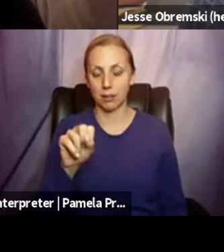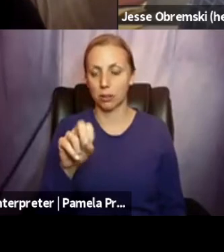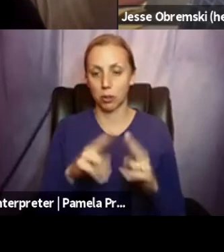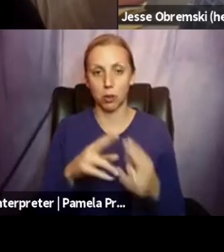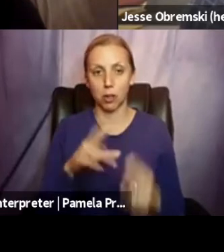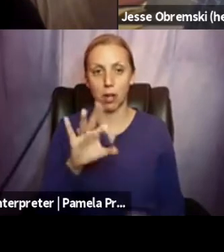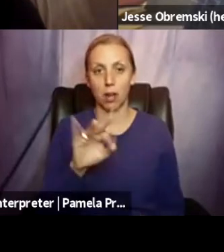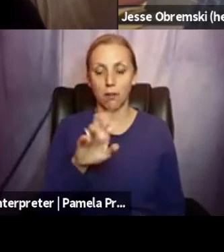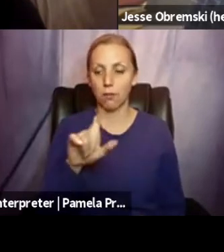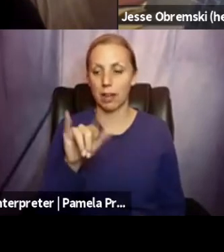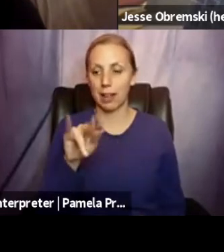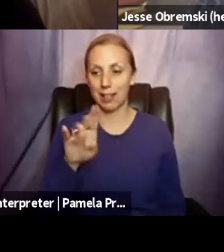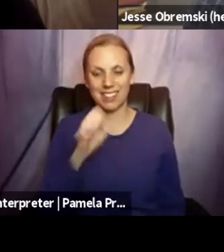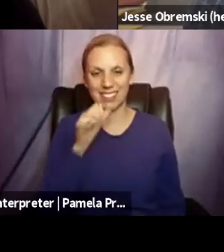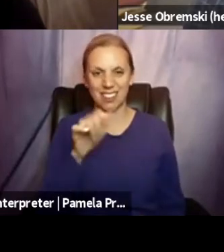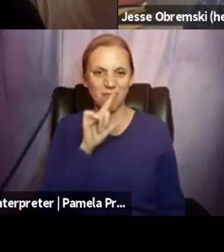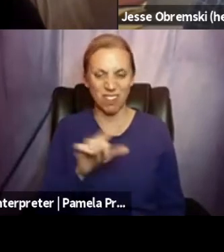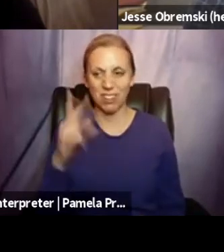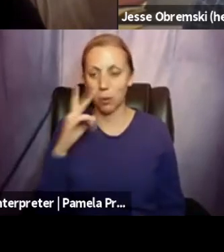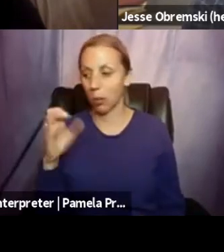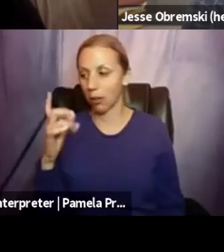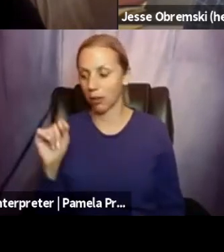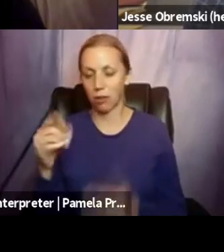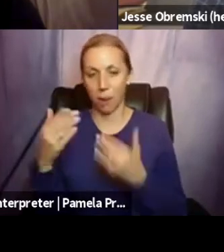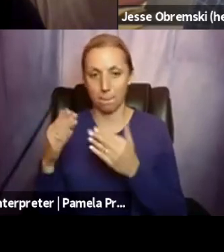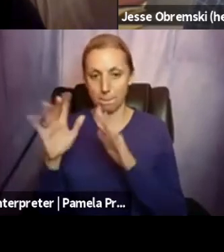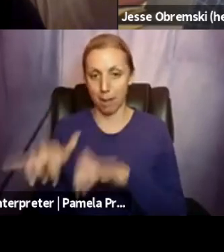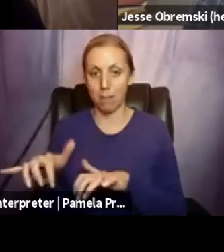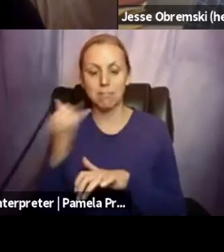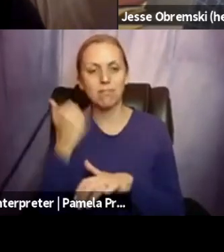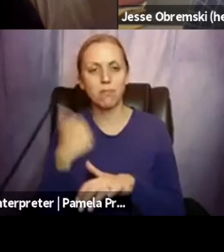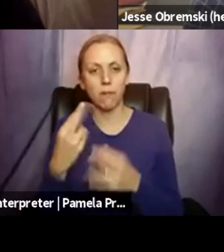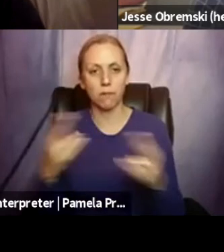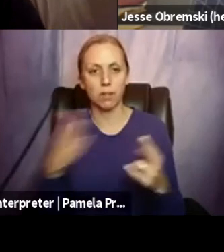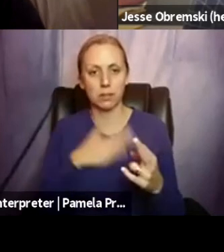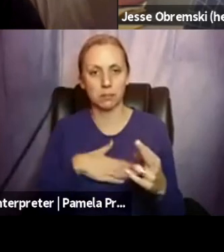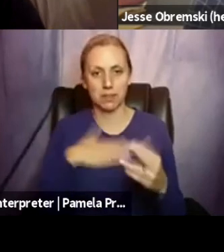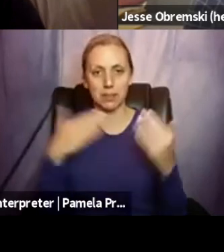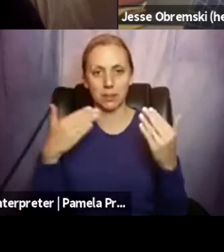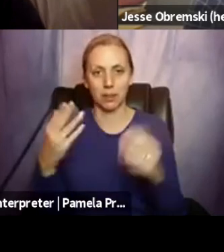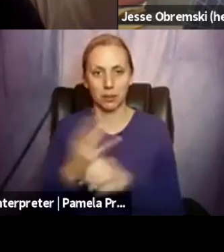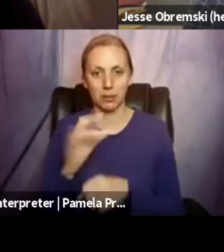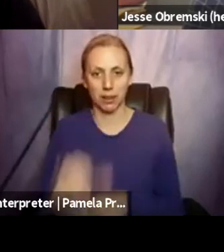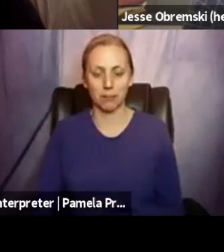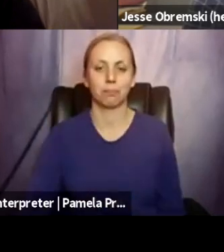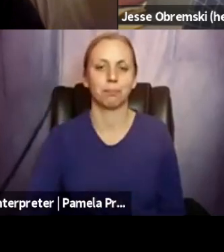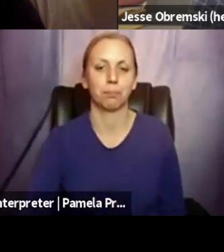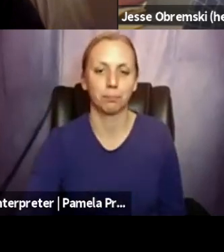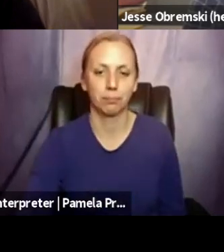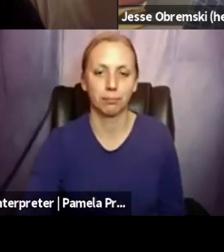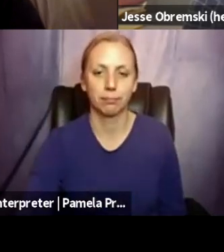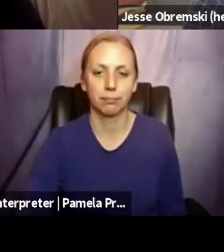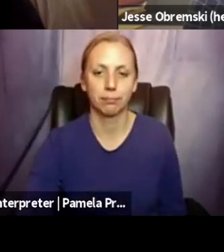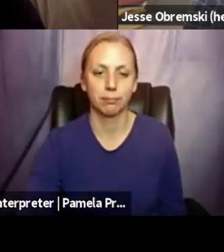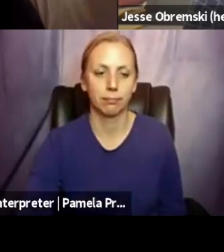take a look at the chat box. So if you have any resources, please feel free to either put them in the chat box or unmute